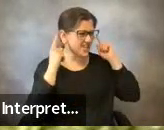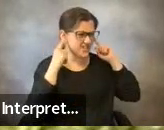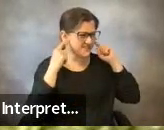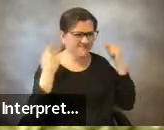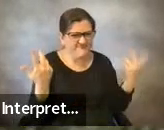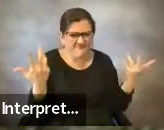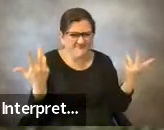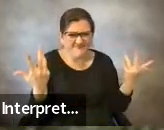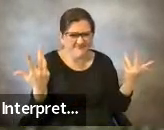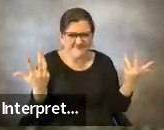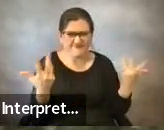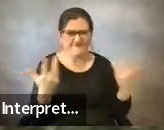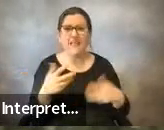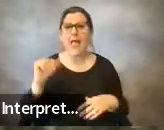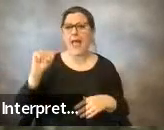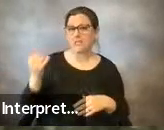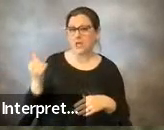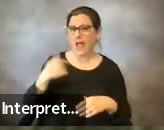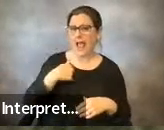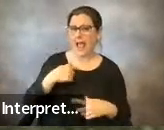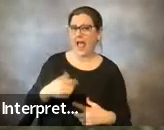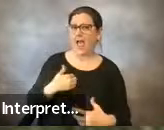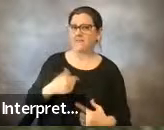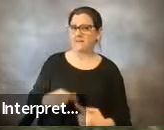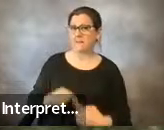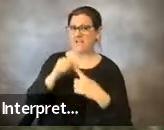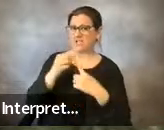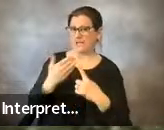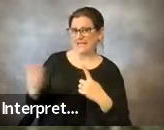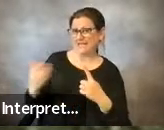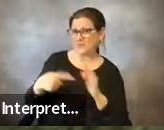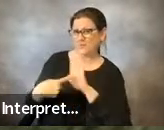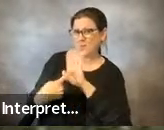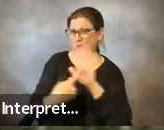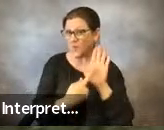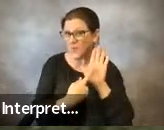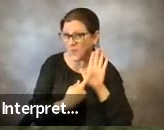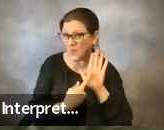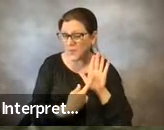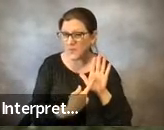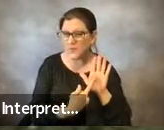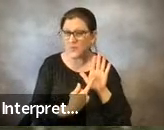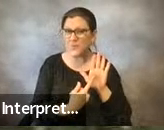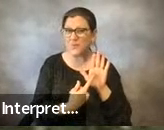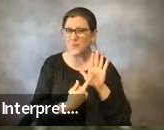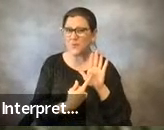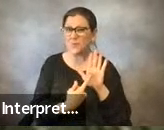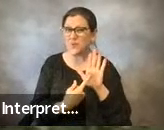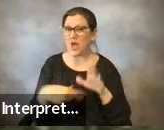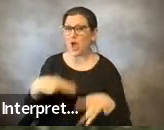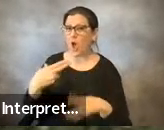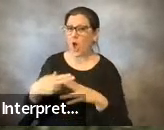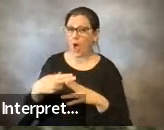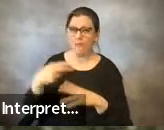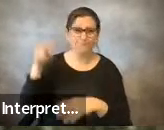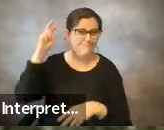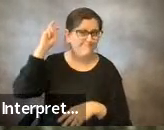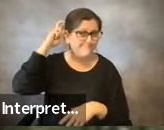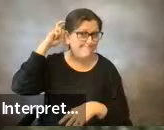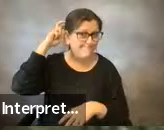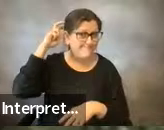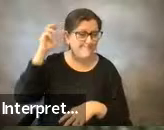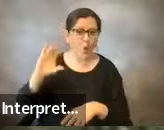AJ and I have special things to show you. They're called cochlear